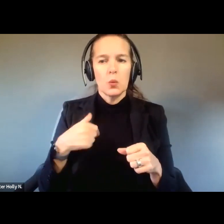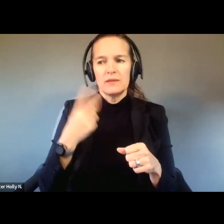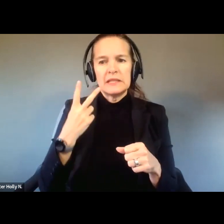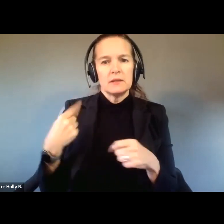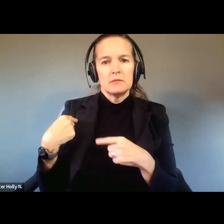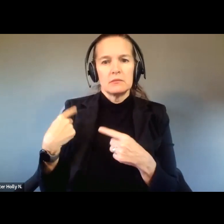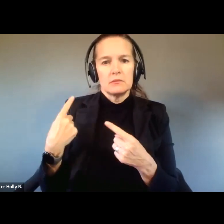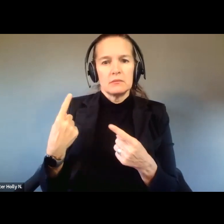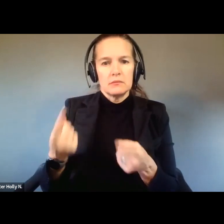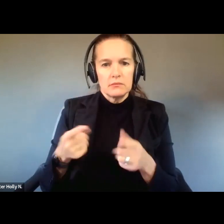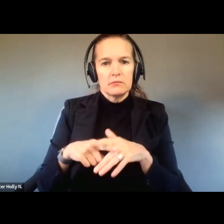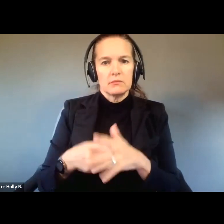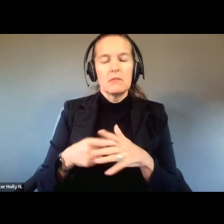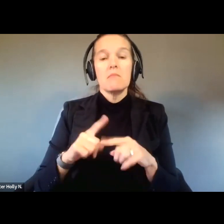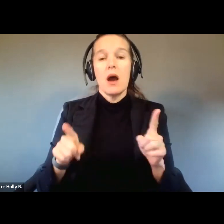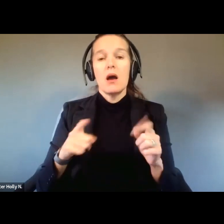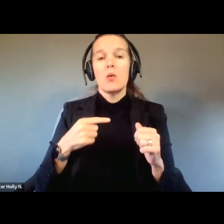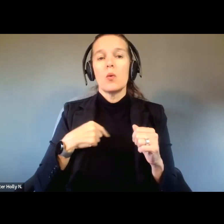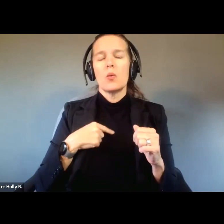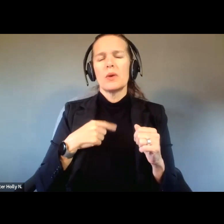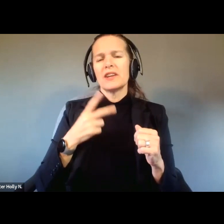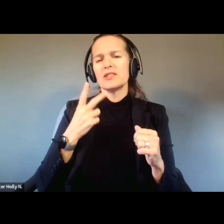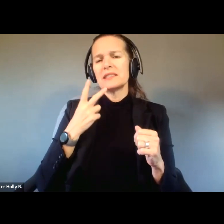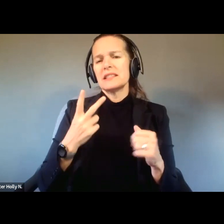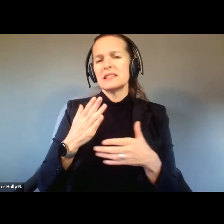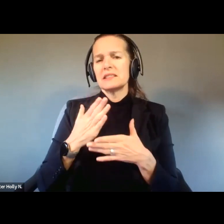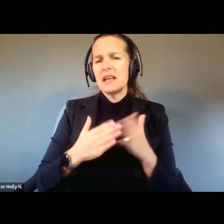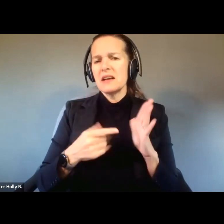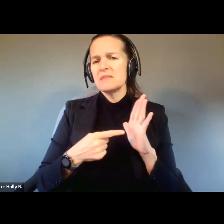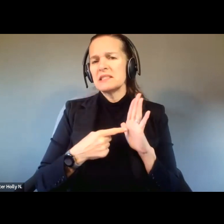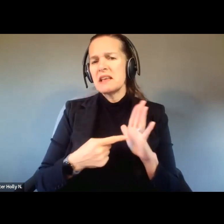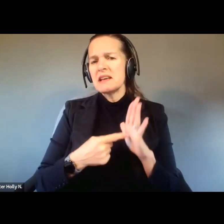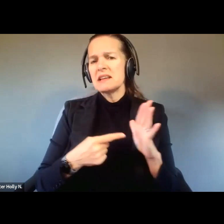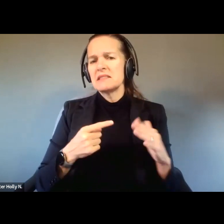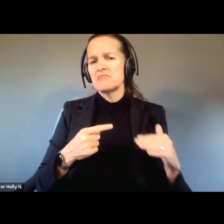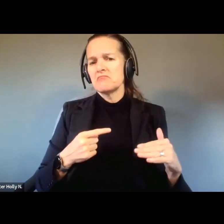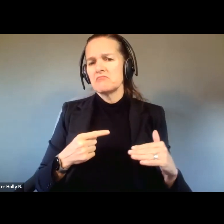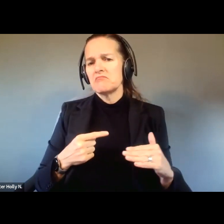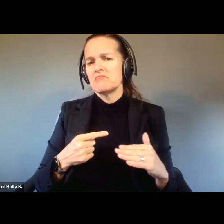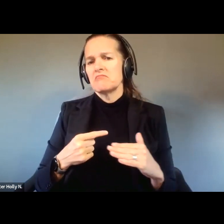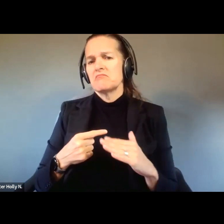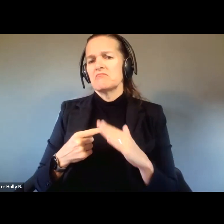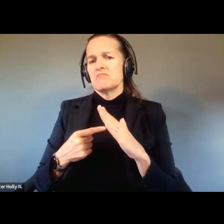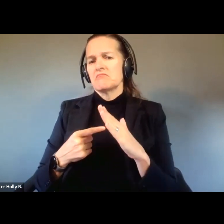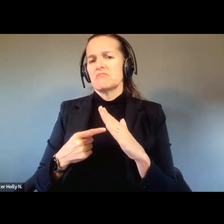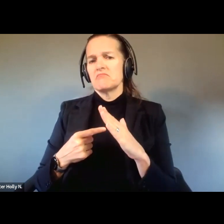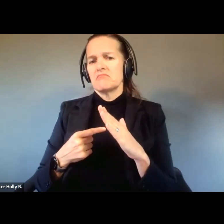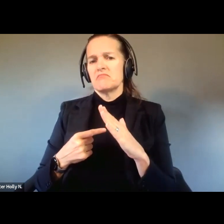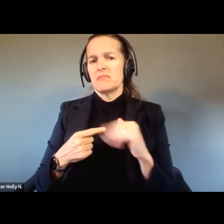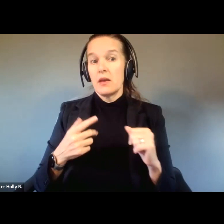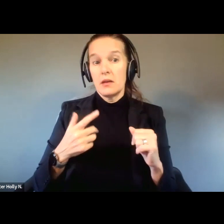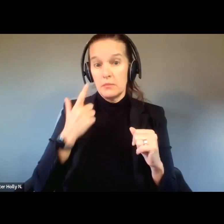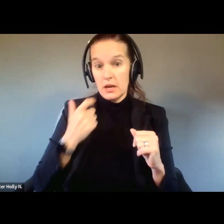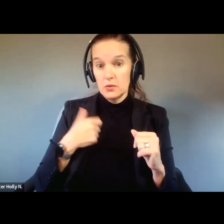year. However, we are seeing some signs that cases are starting to tick up. Given that we have seen the surge in COVID cases